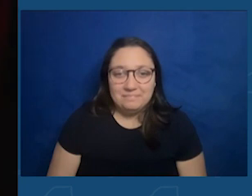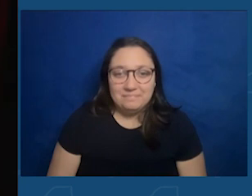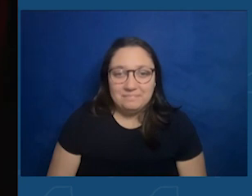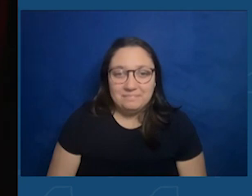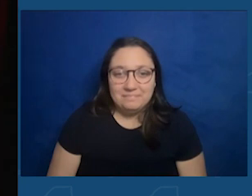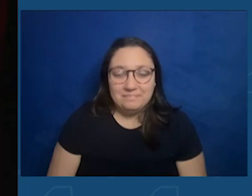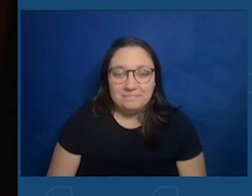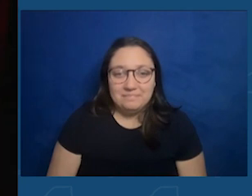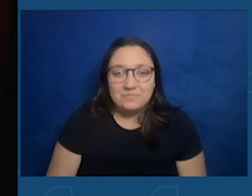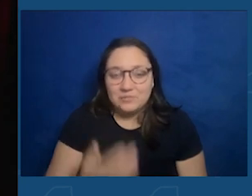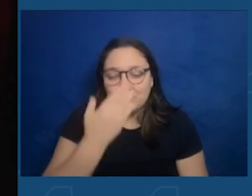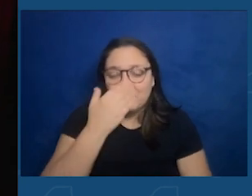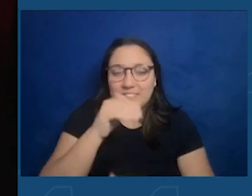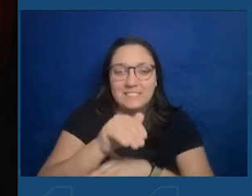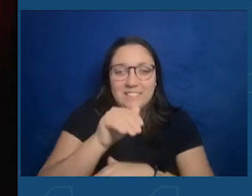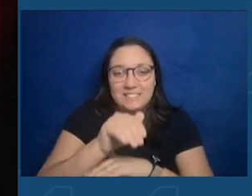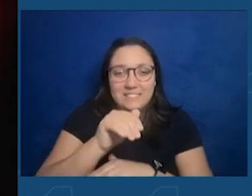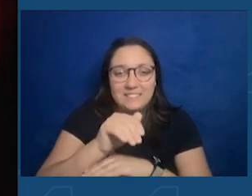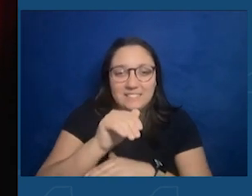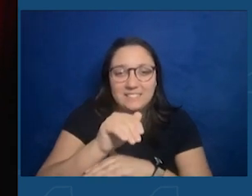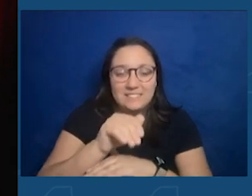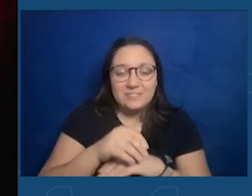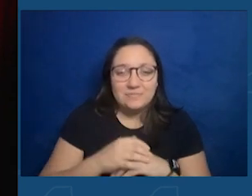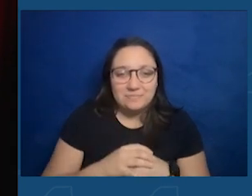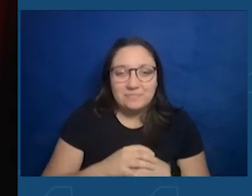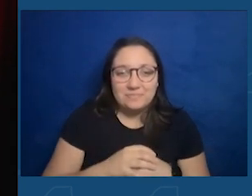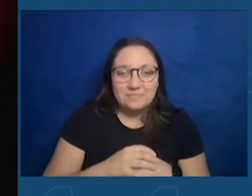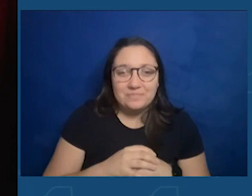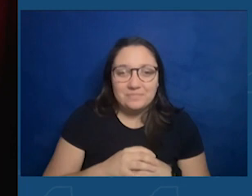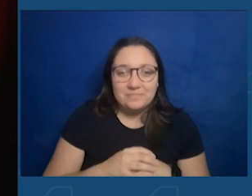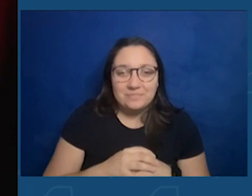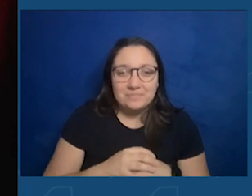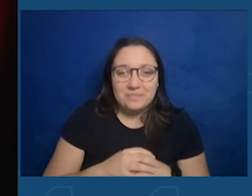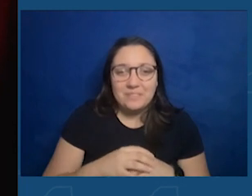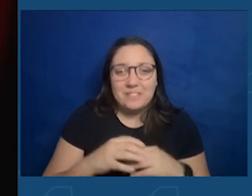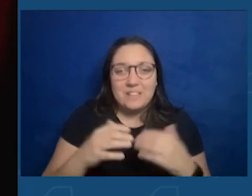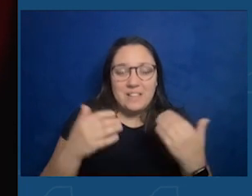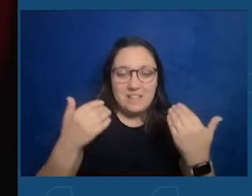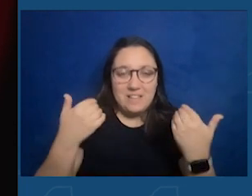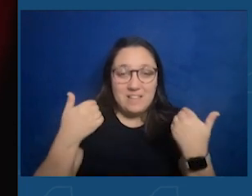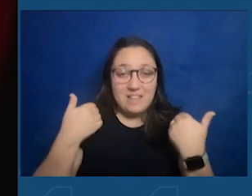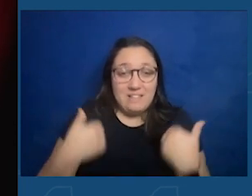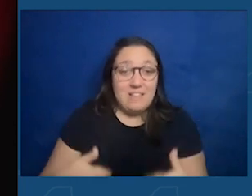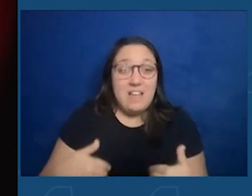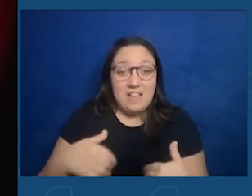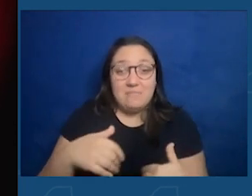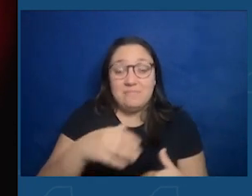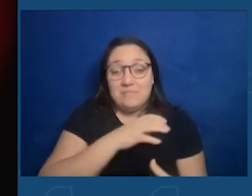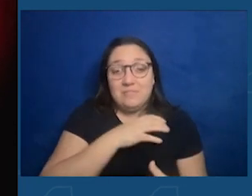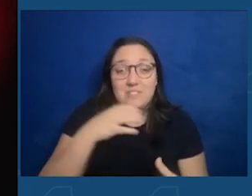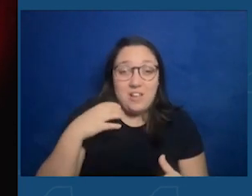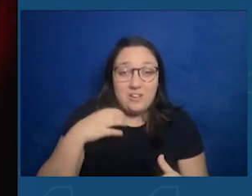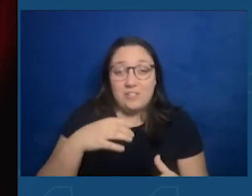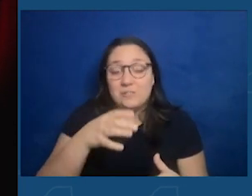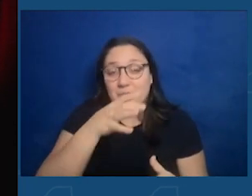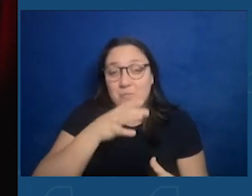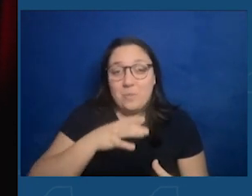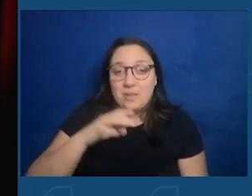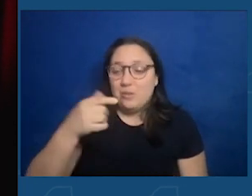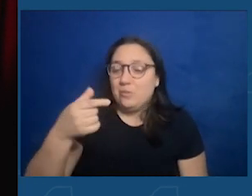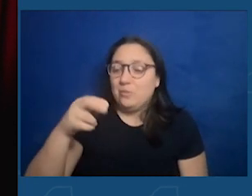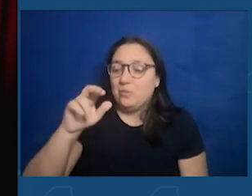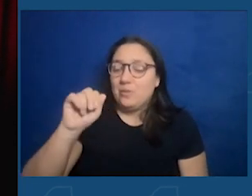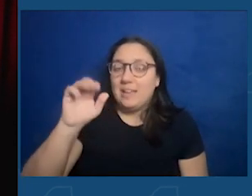Good evening, everyone. I'm Congresswoman Grace Mang, and it's such an honor to be here with all of you once again, and